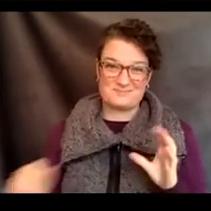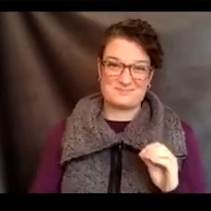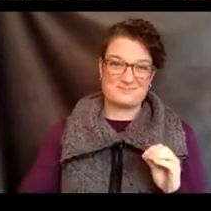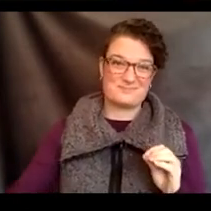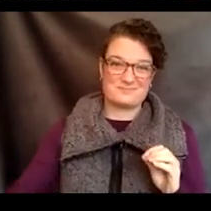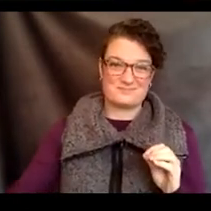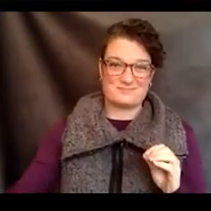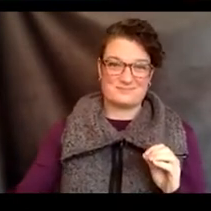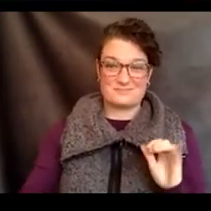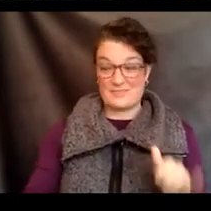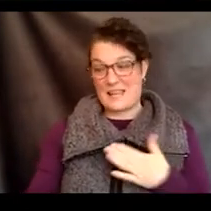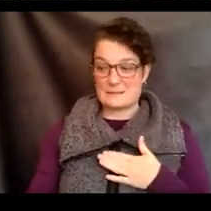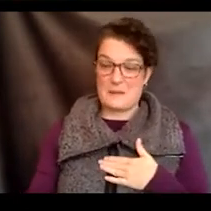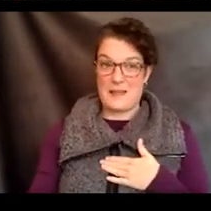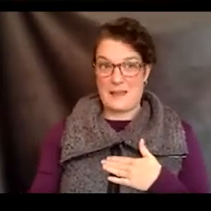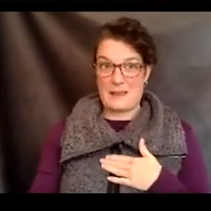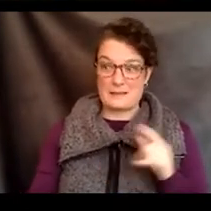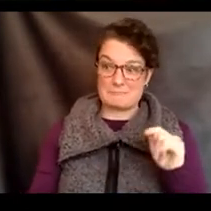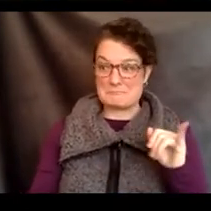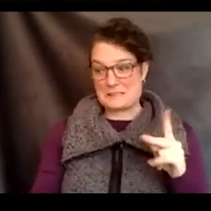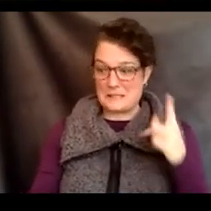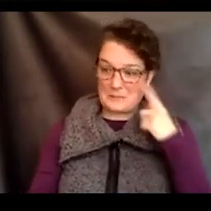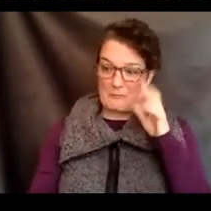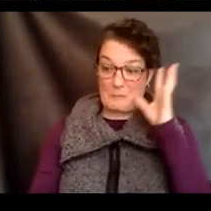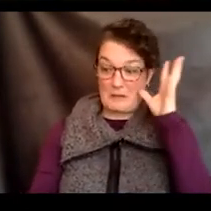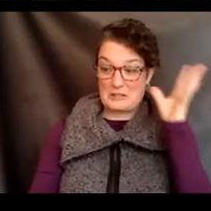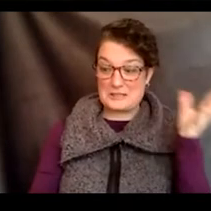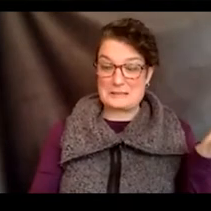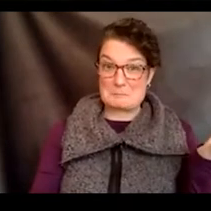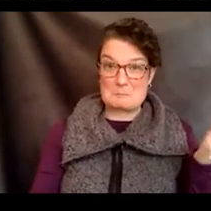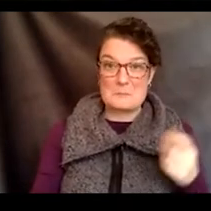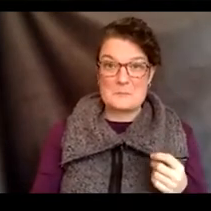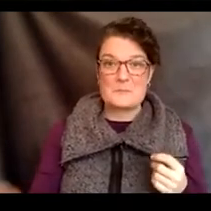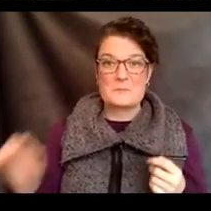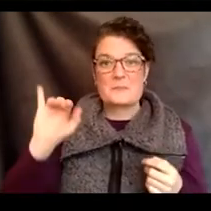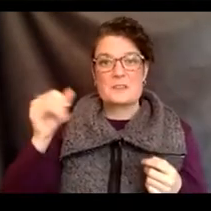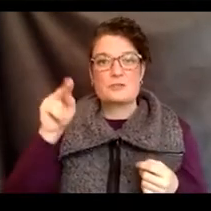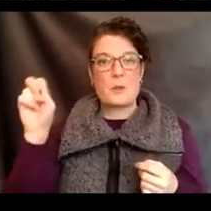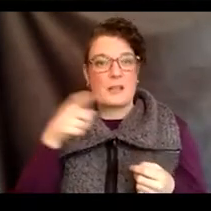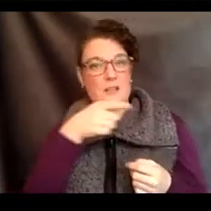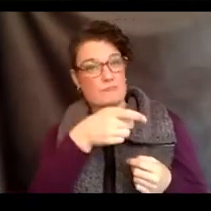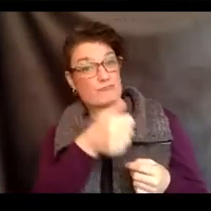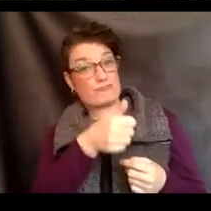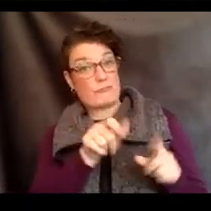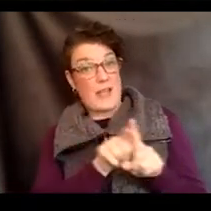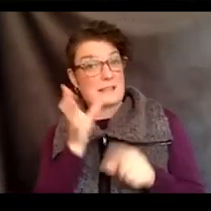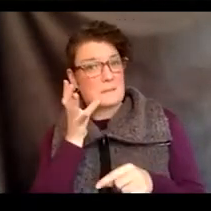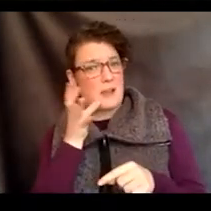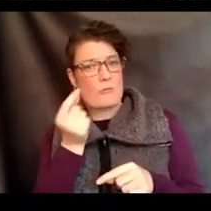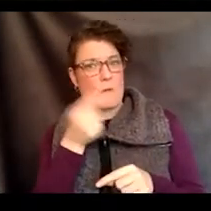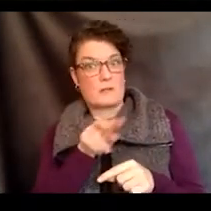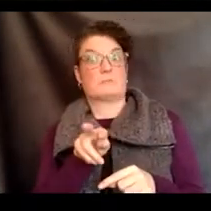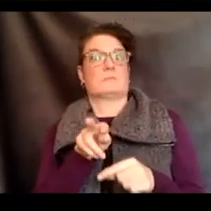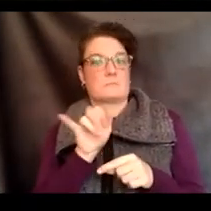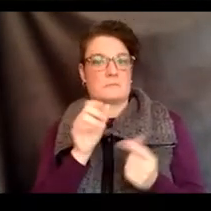know, that's my little tip for parents. Well, what would you say, Debbie, as a parent, that maybe was the most surprising thing that you